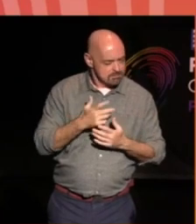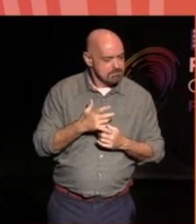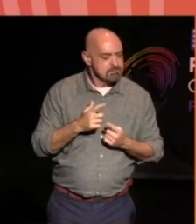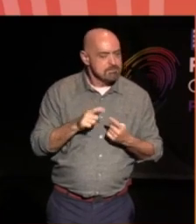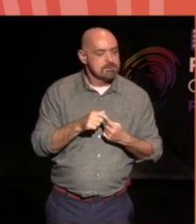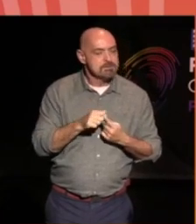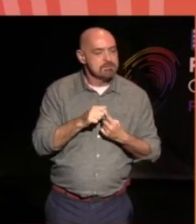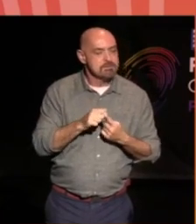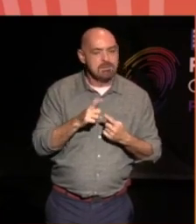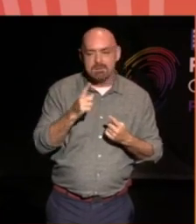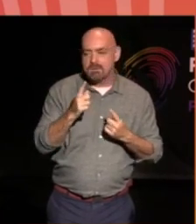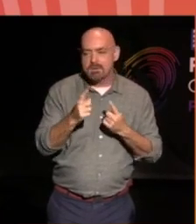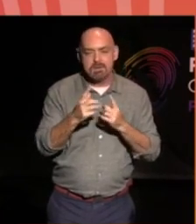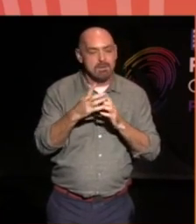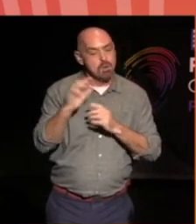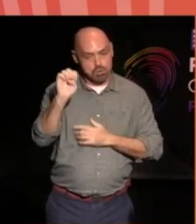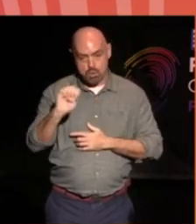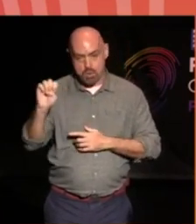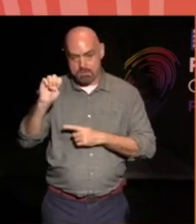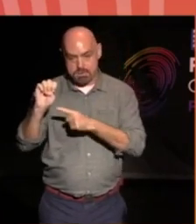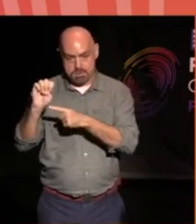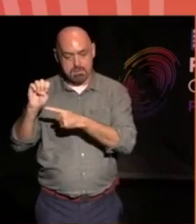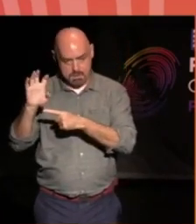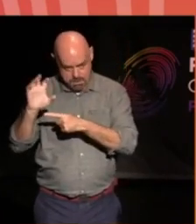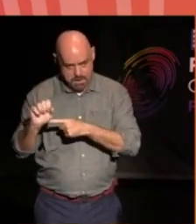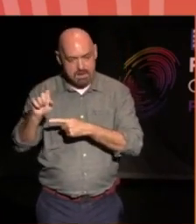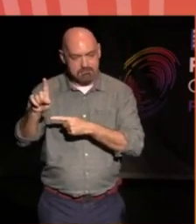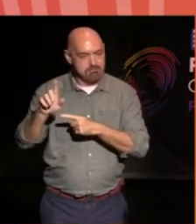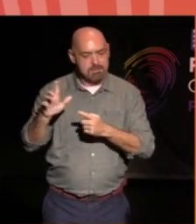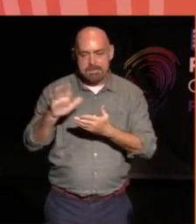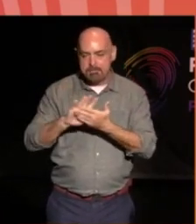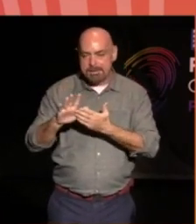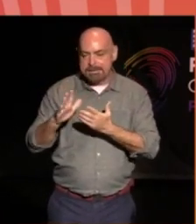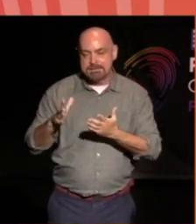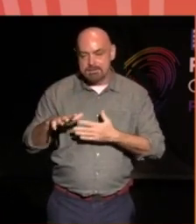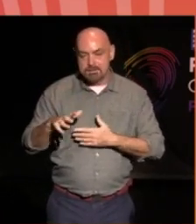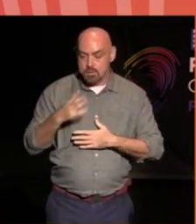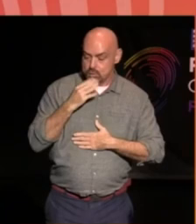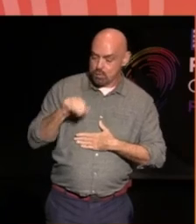seeing examples of that in Europe. So there's extended producer responsibility,